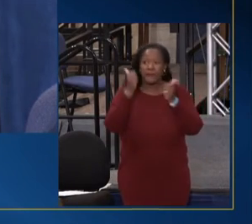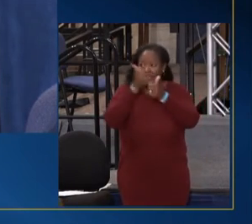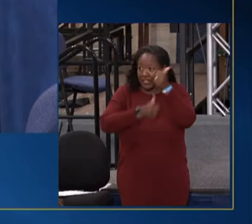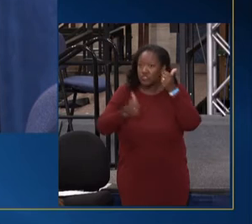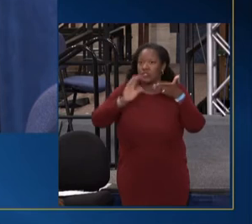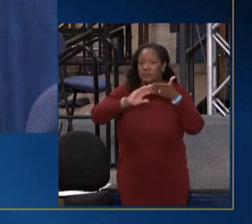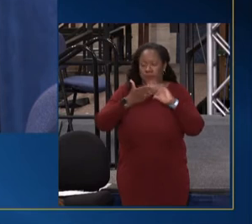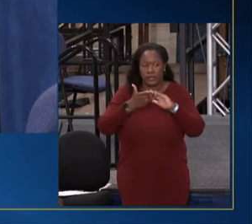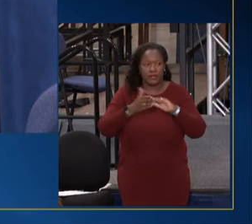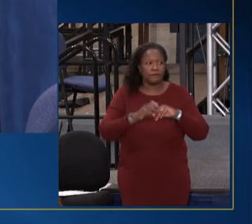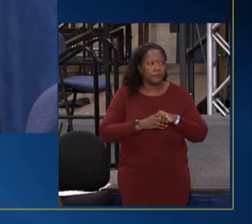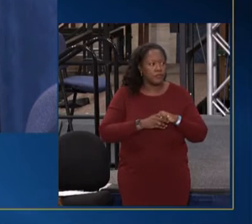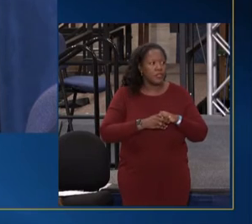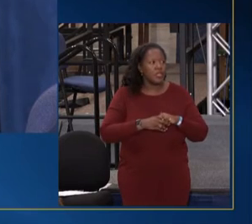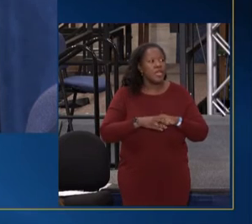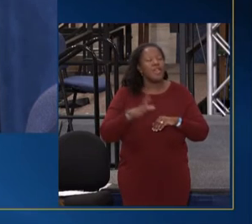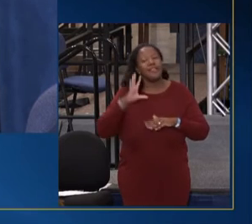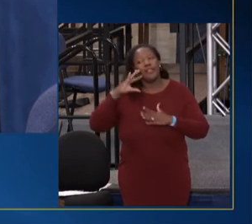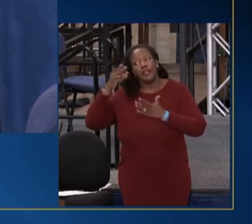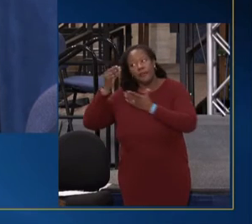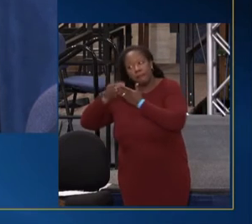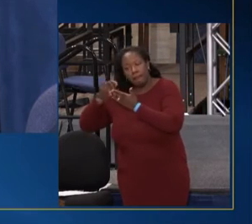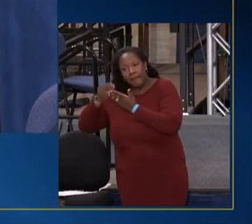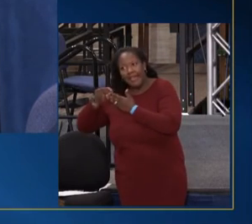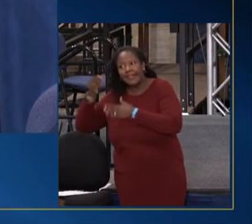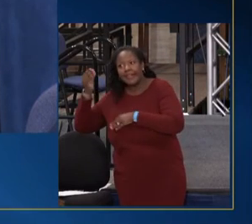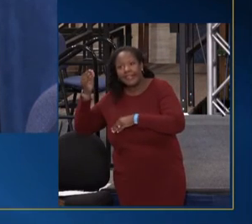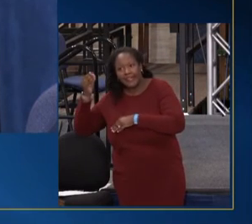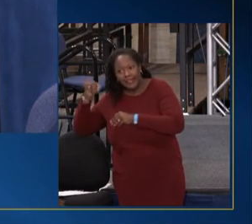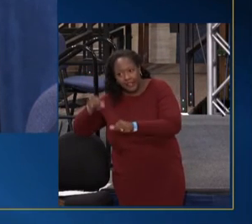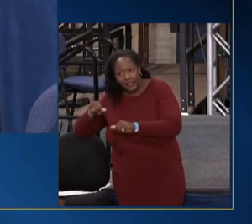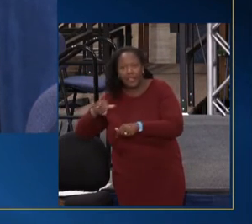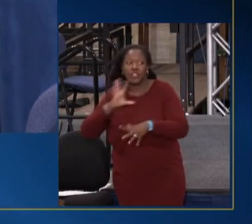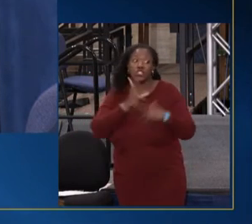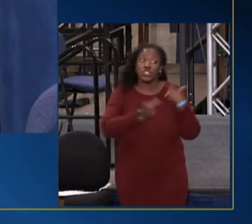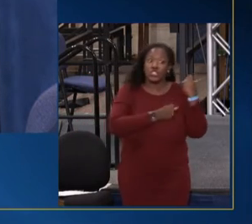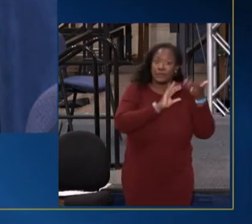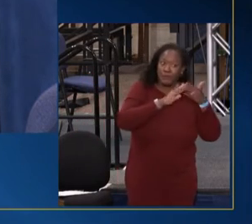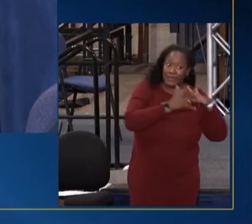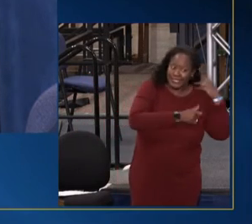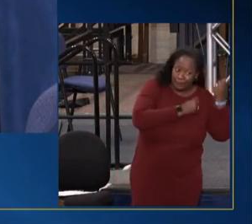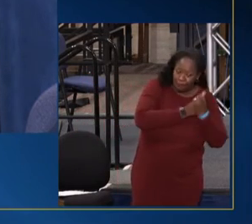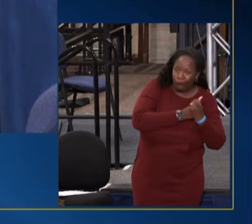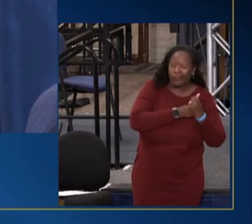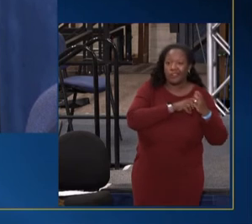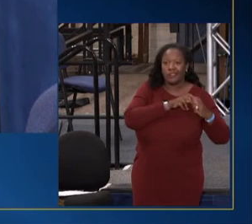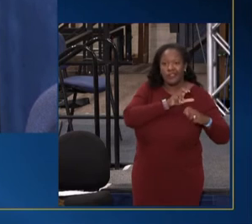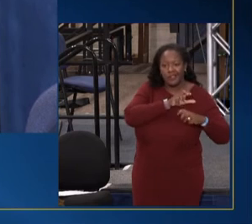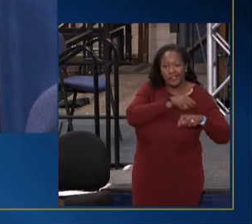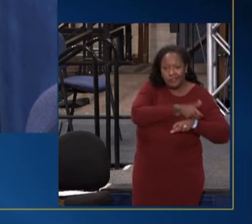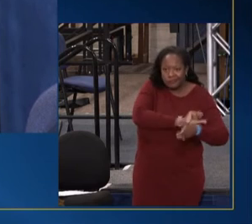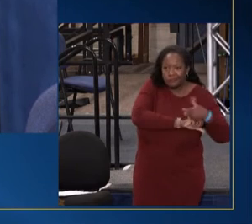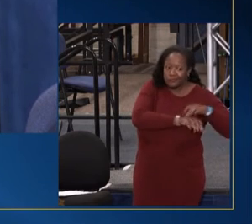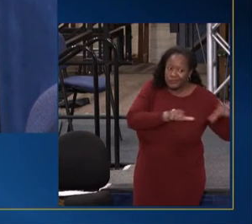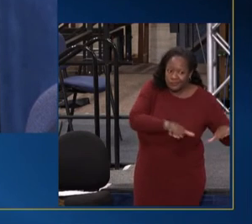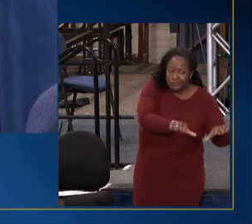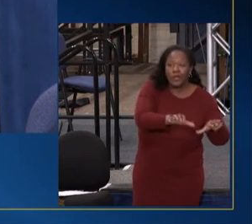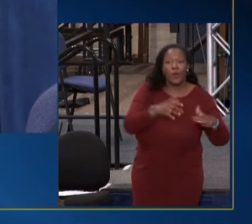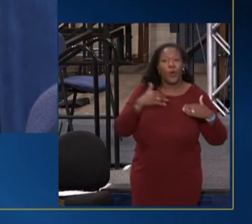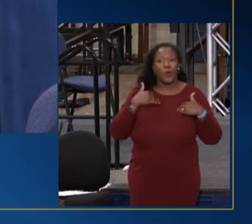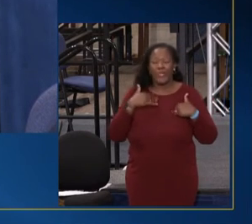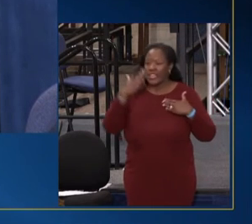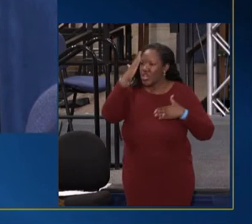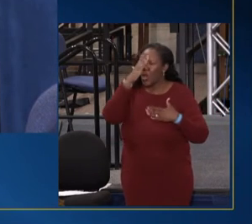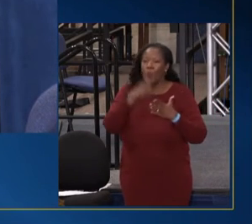our because of our dollars, mainly because of the community support. We are working really hard to try to bring what we know